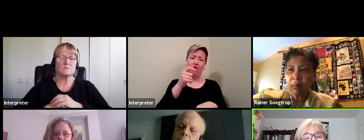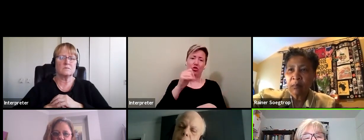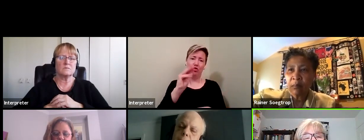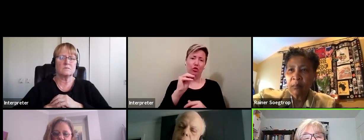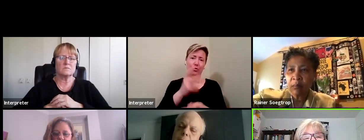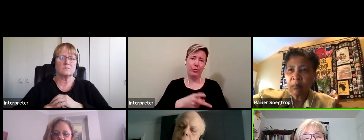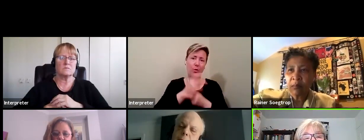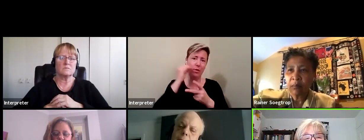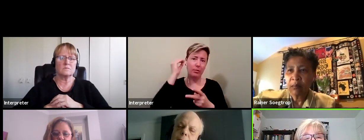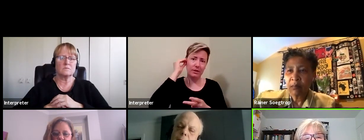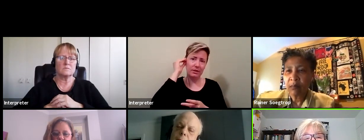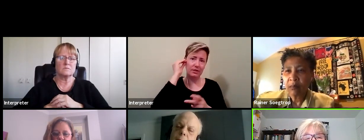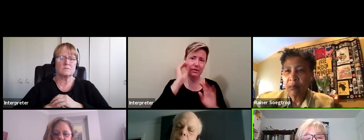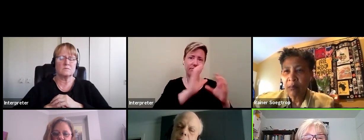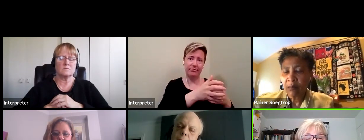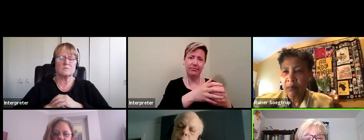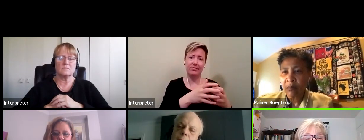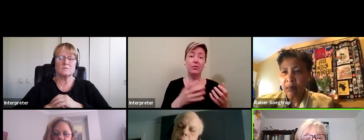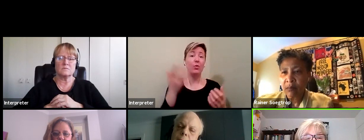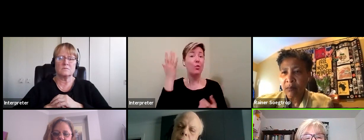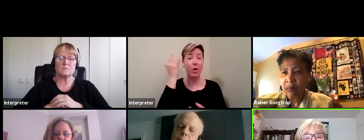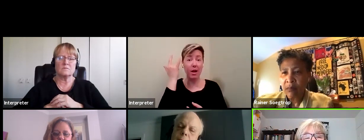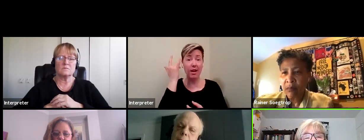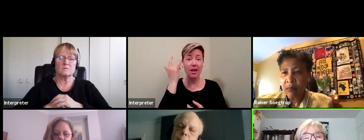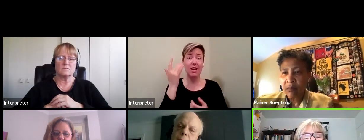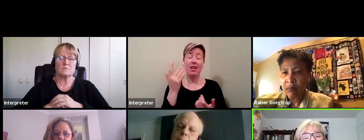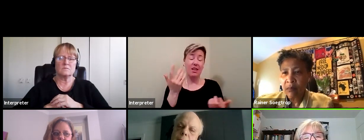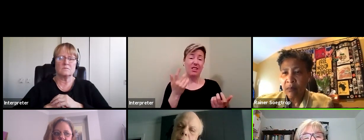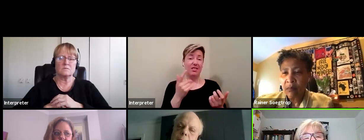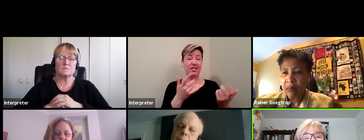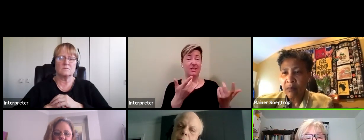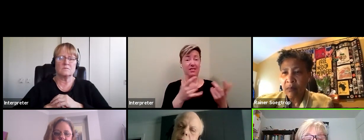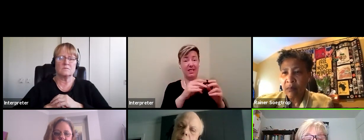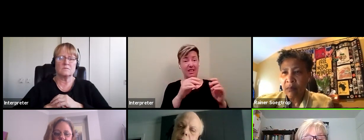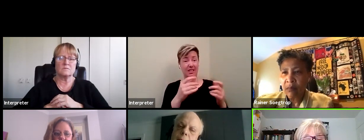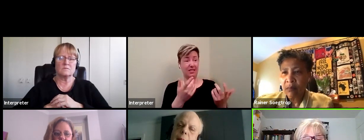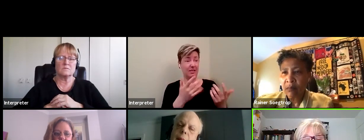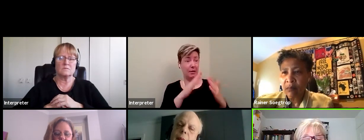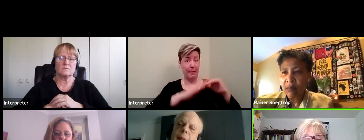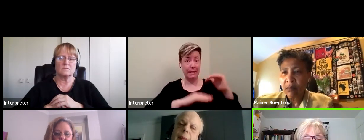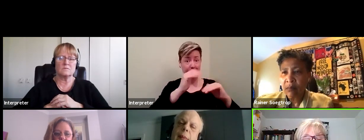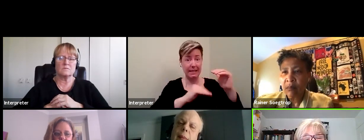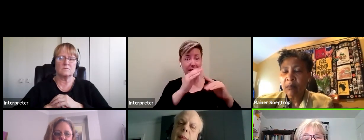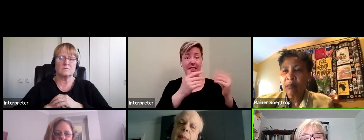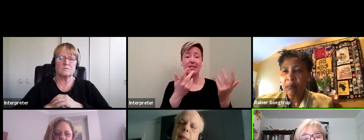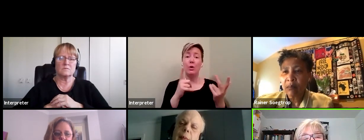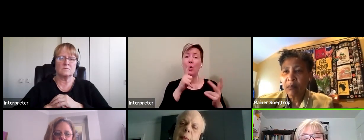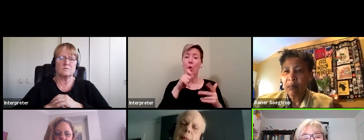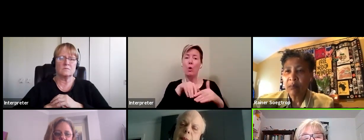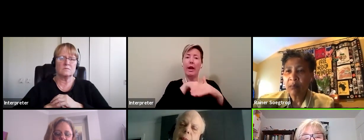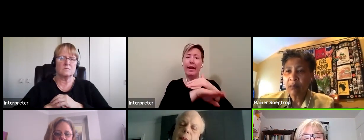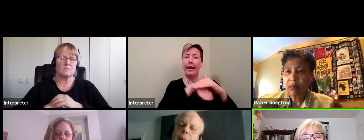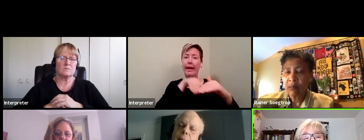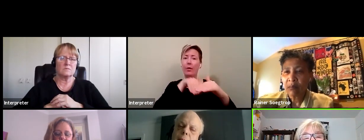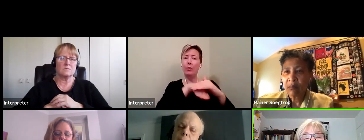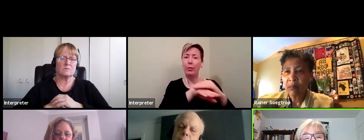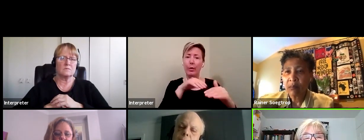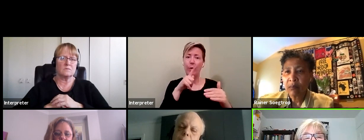this. And it has to do with the structural facilities, the number of people that are coming going within those facilities, and the